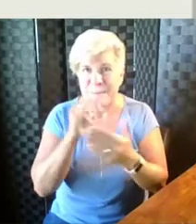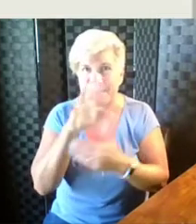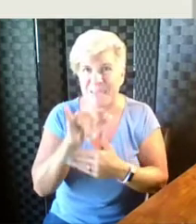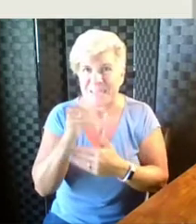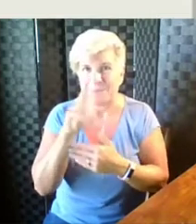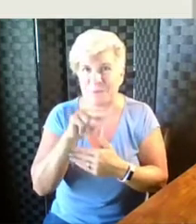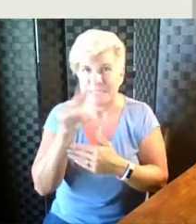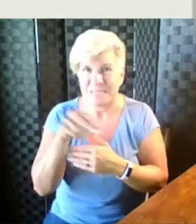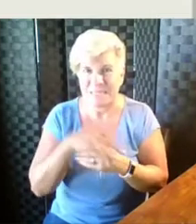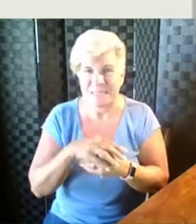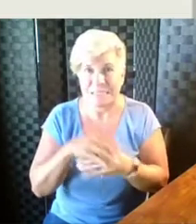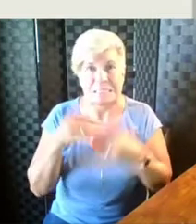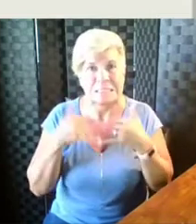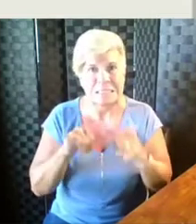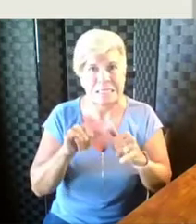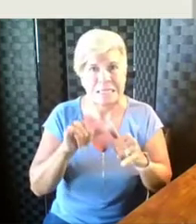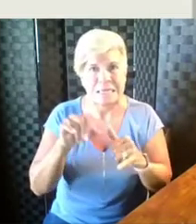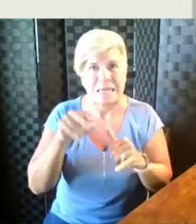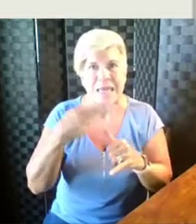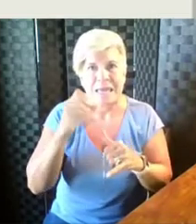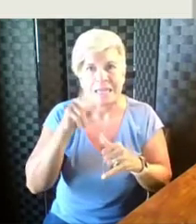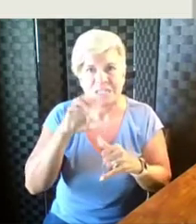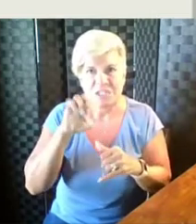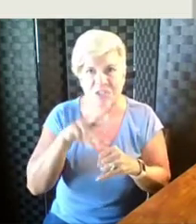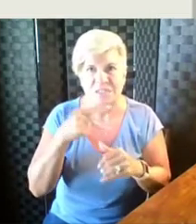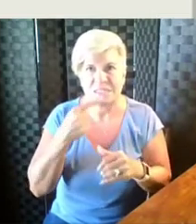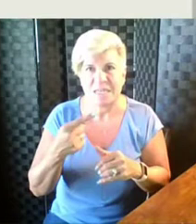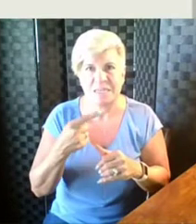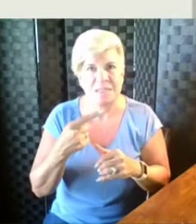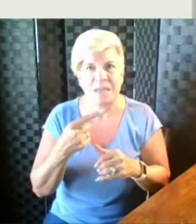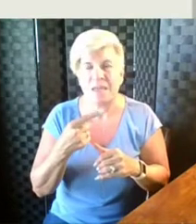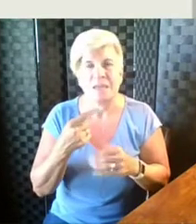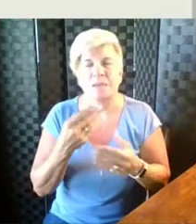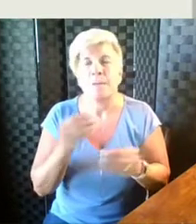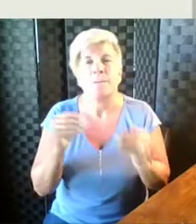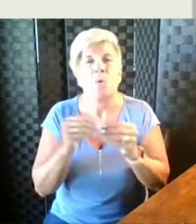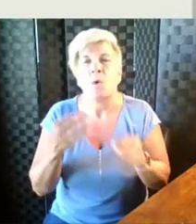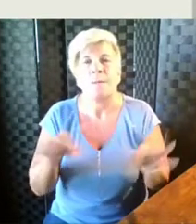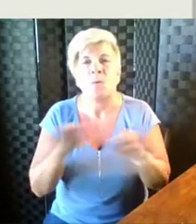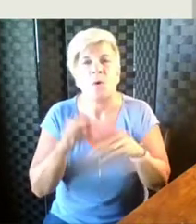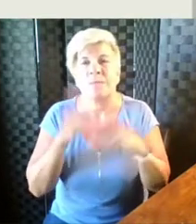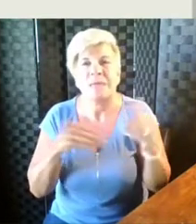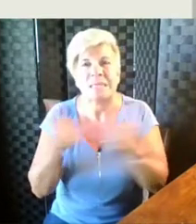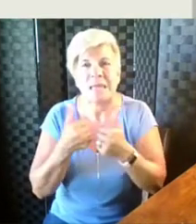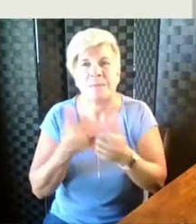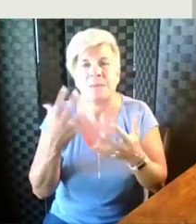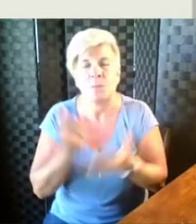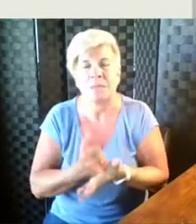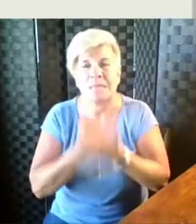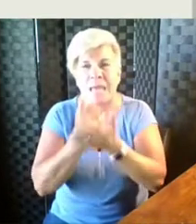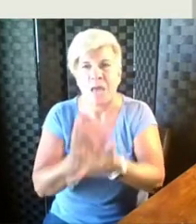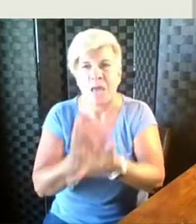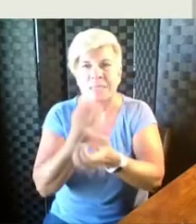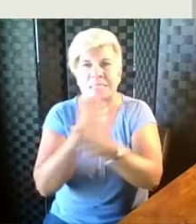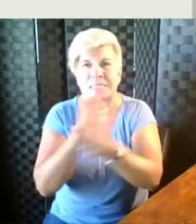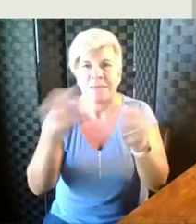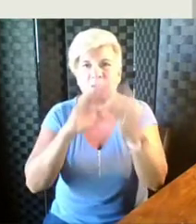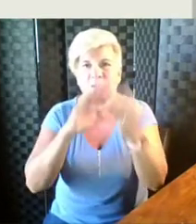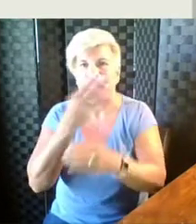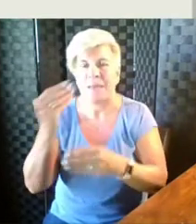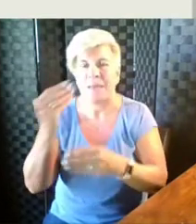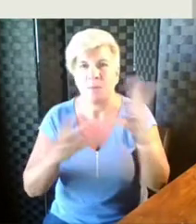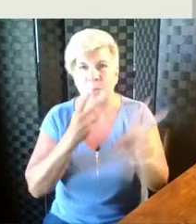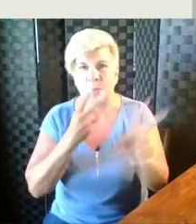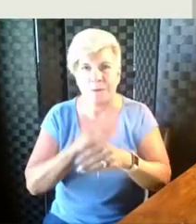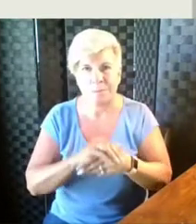22nd. Still, Heckscher says it's about more than video games. They want to help save the community and the